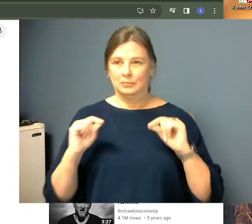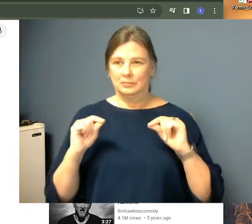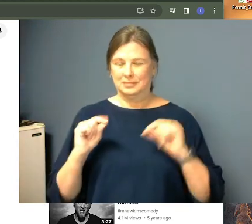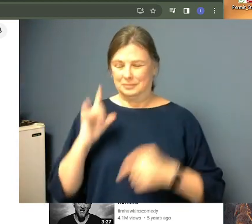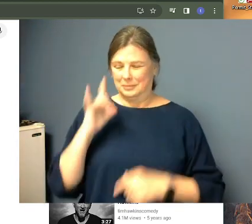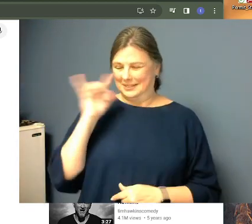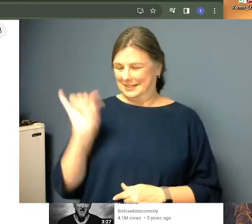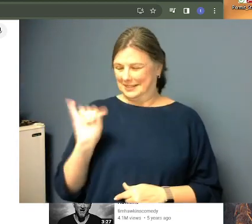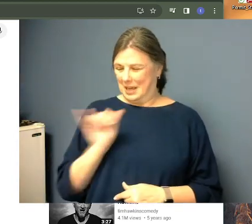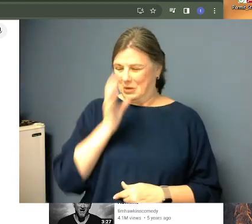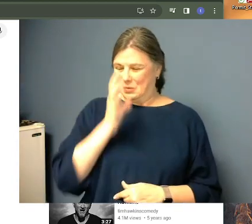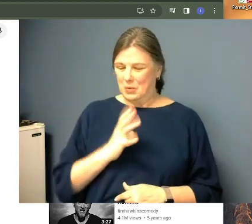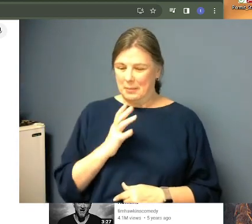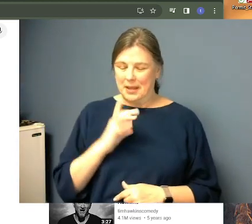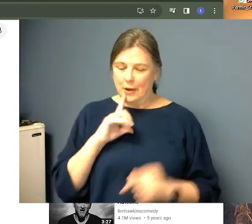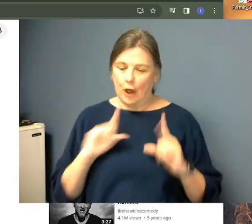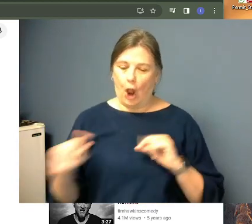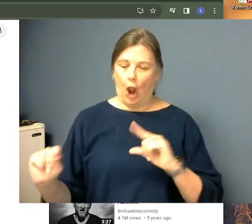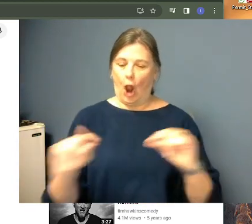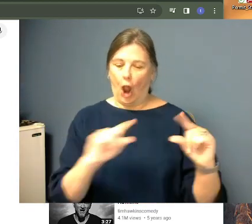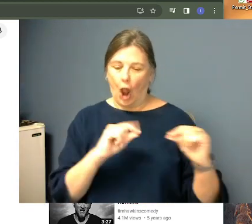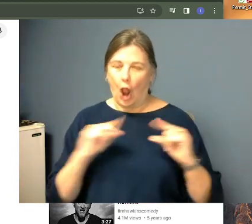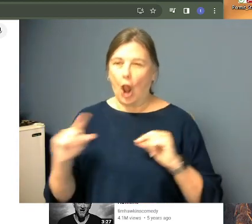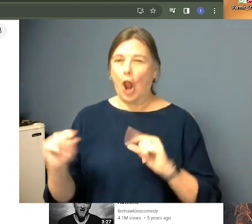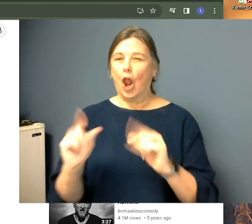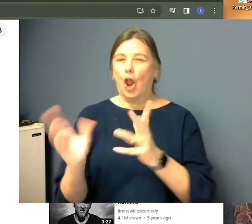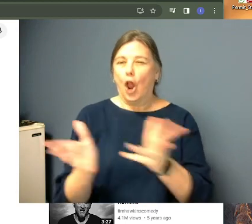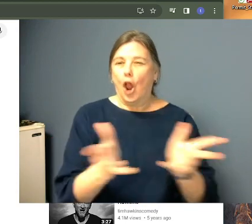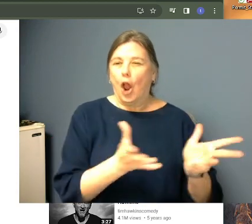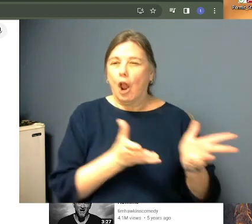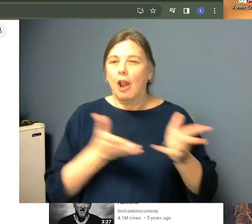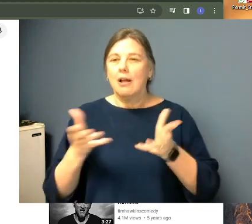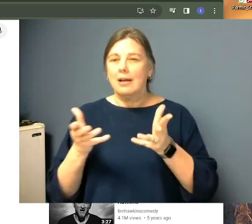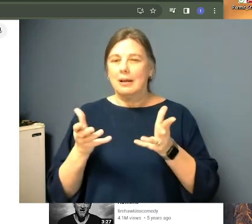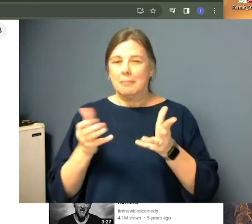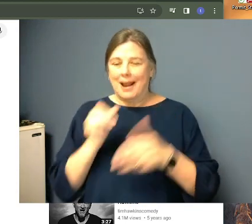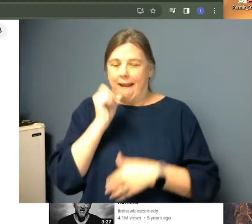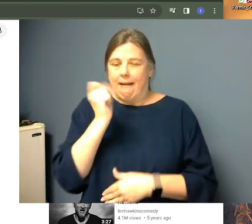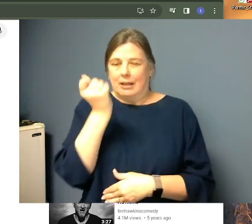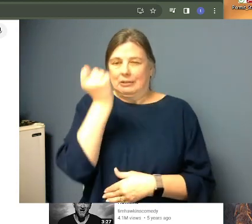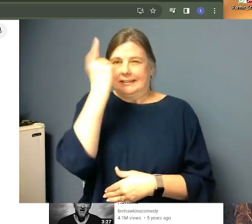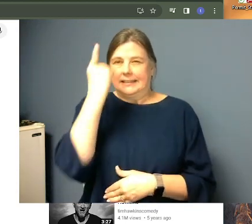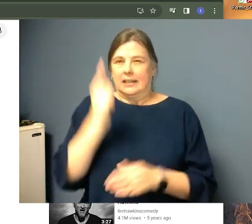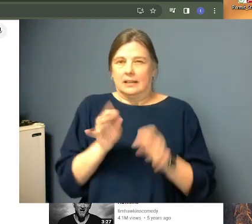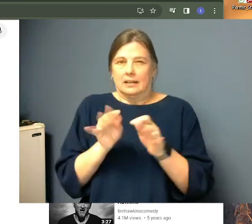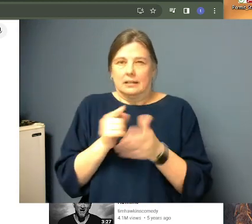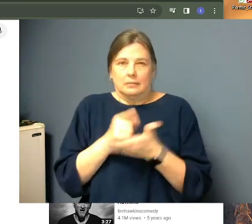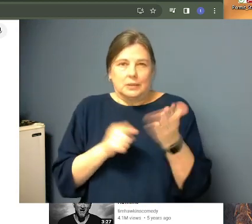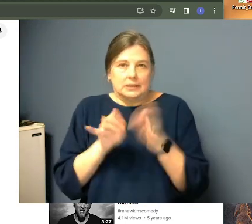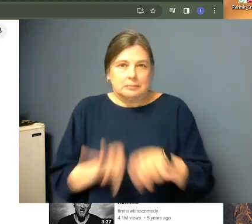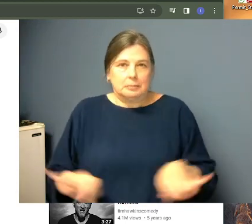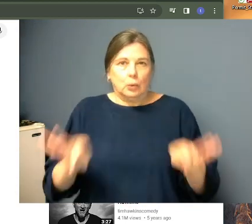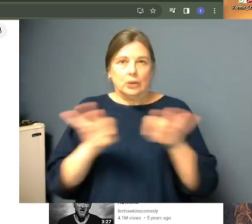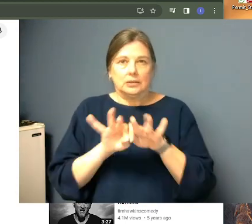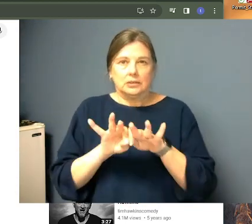and maybe we'd be sharing like some news that we got from like a letter